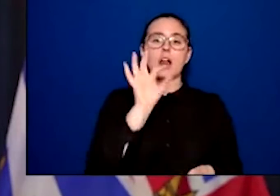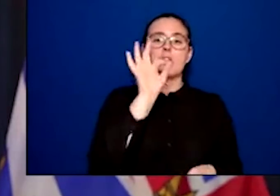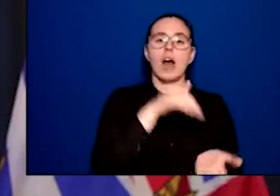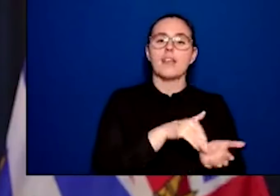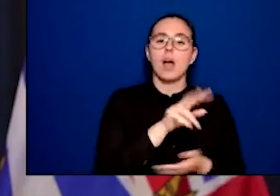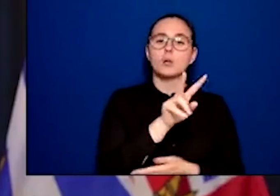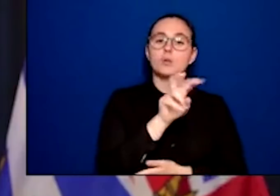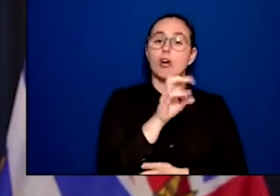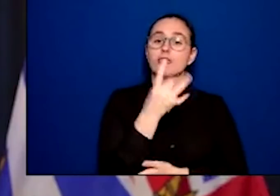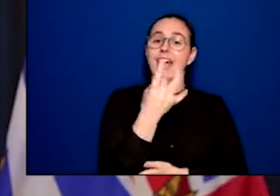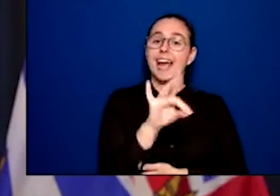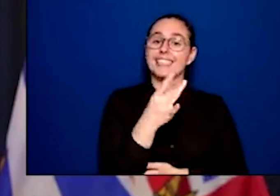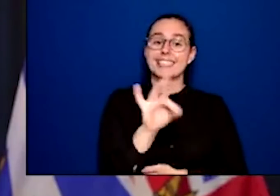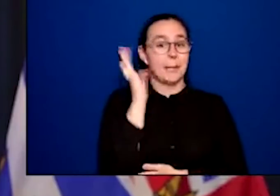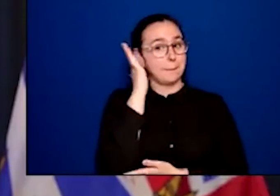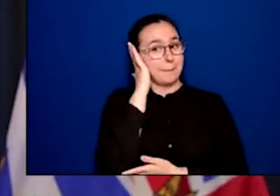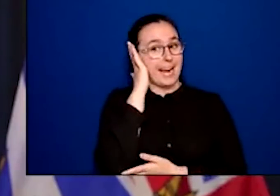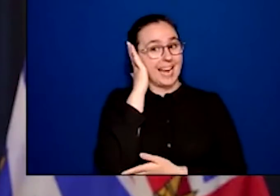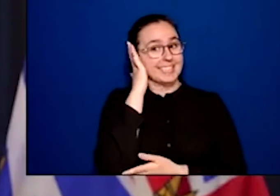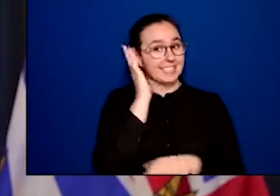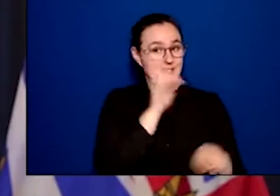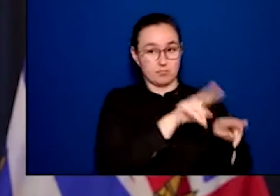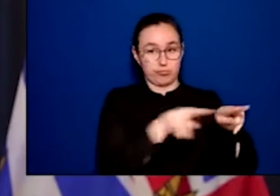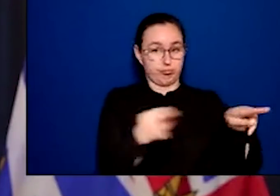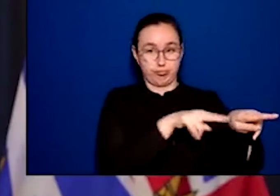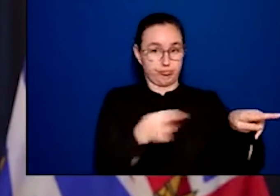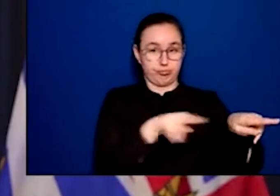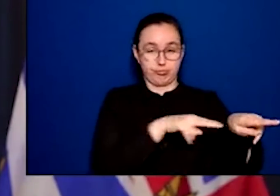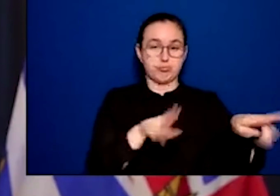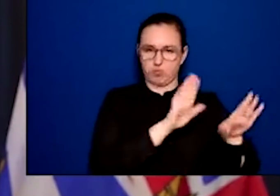base beds in our healthcare system, and a further